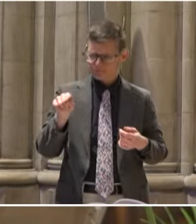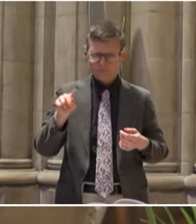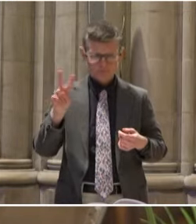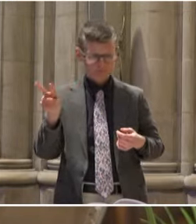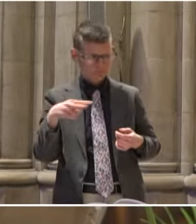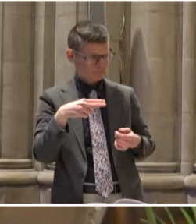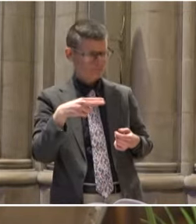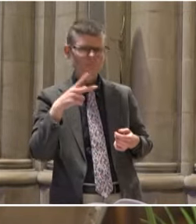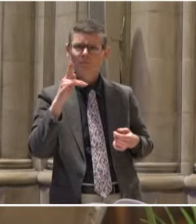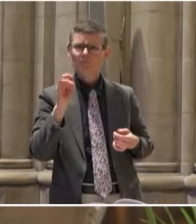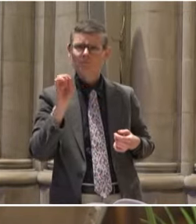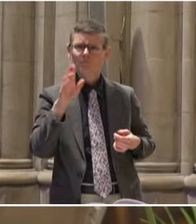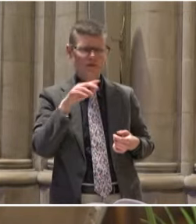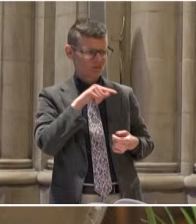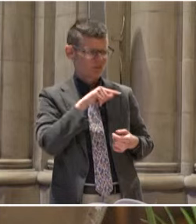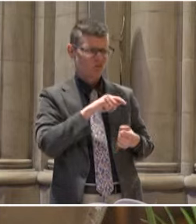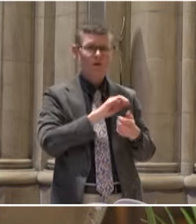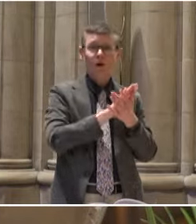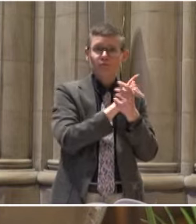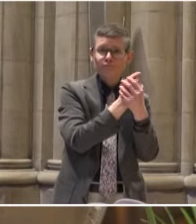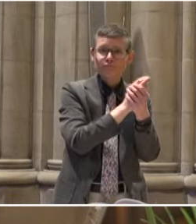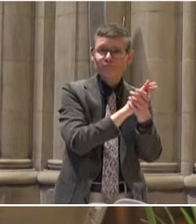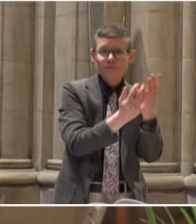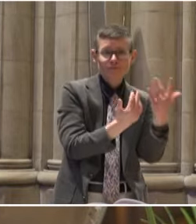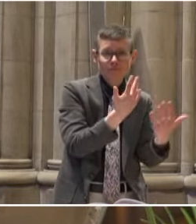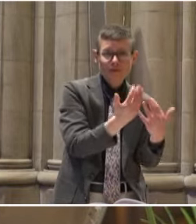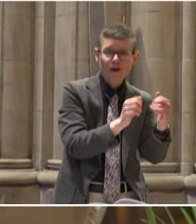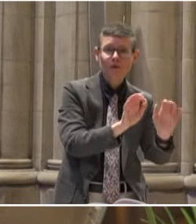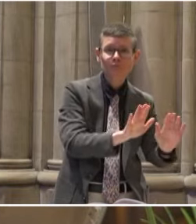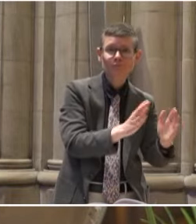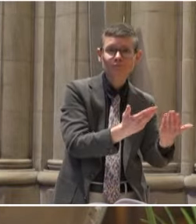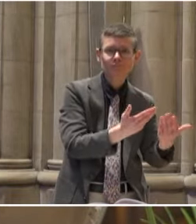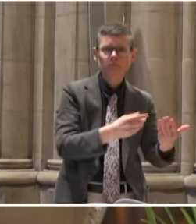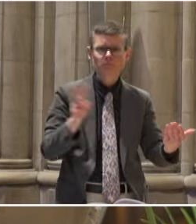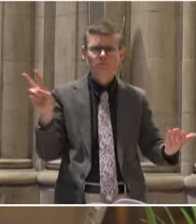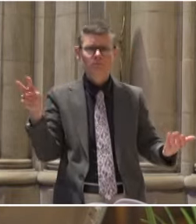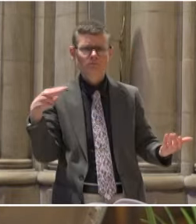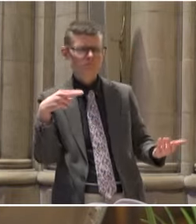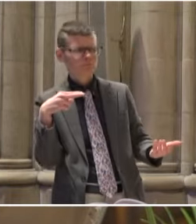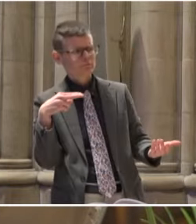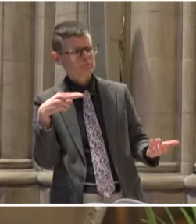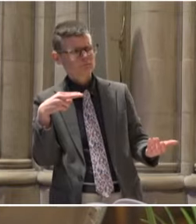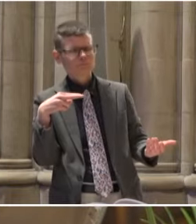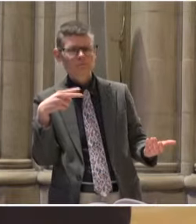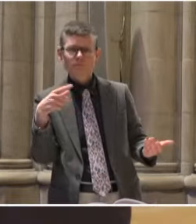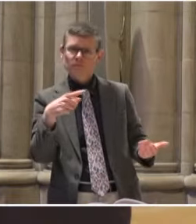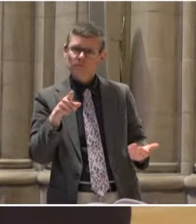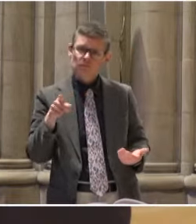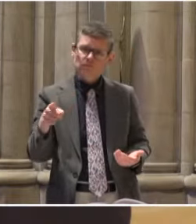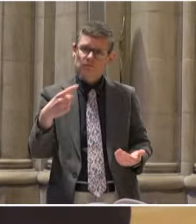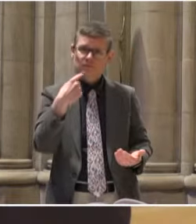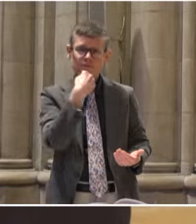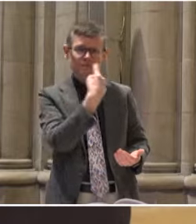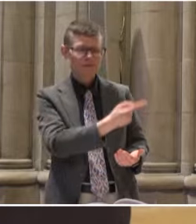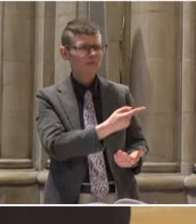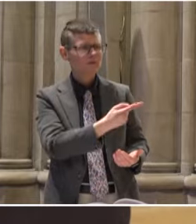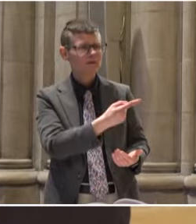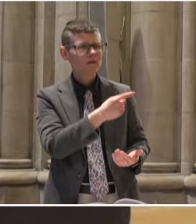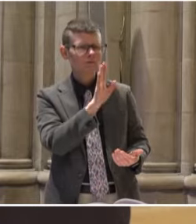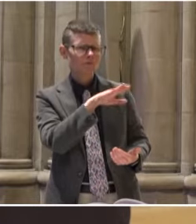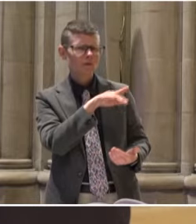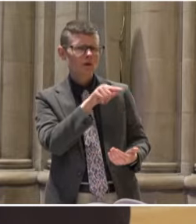Peter warming himself, she stared at him and said,